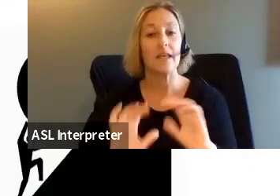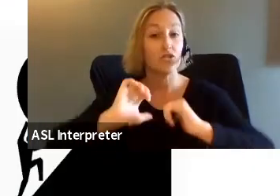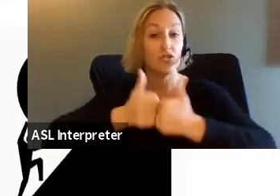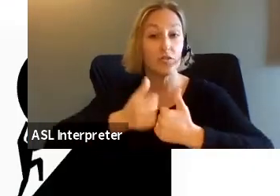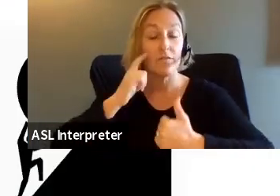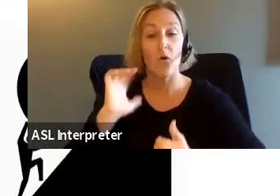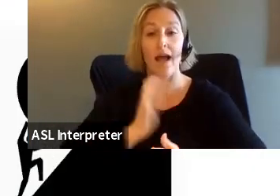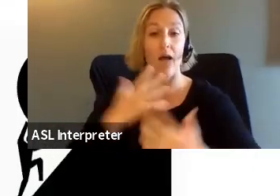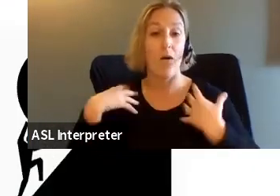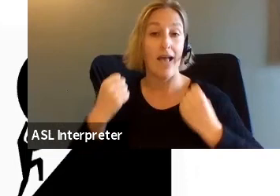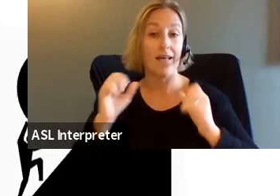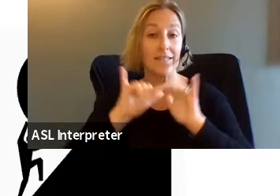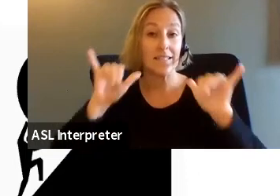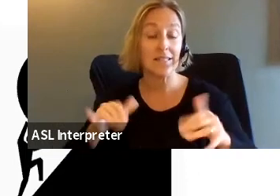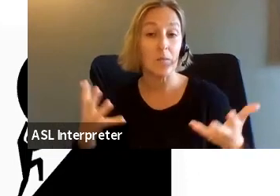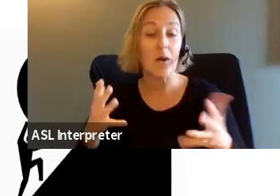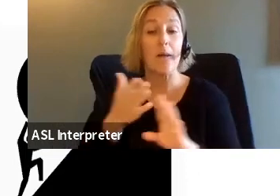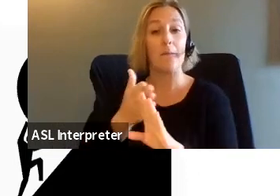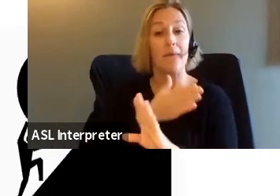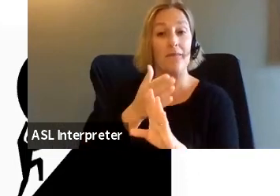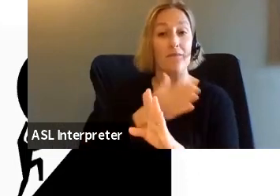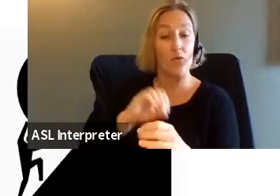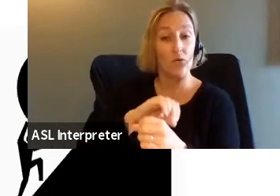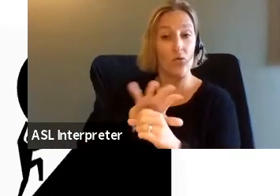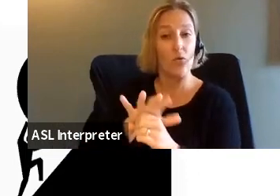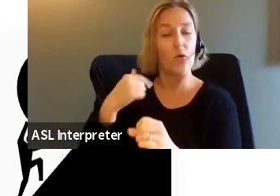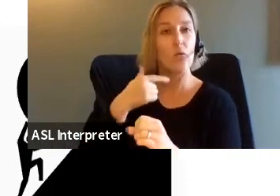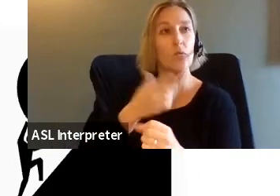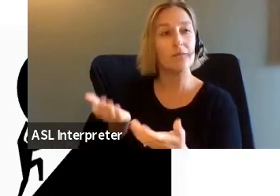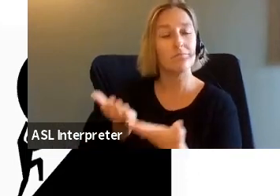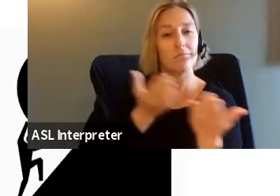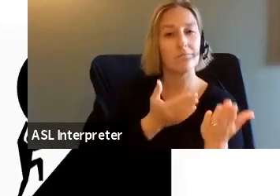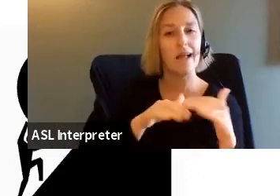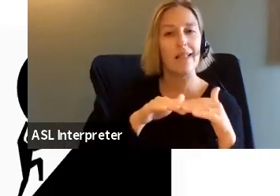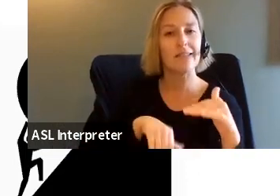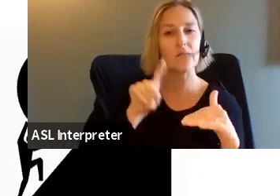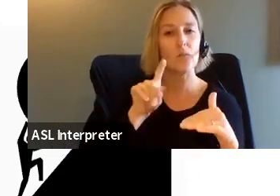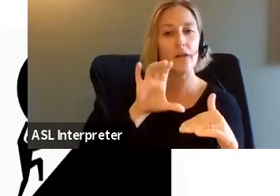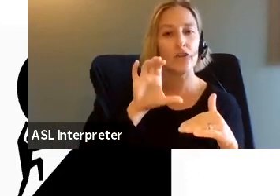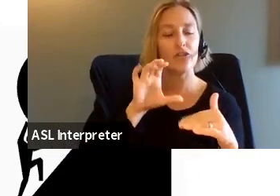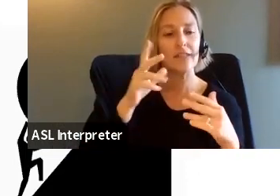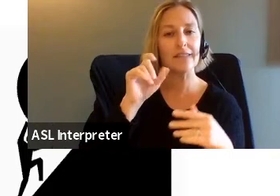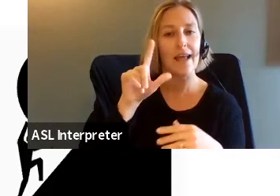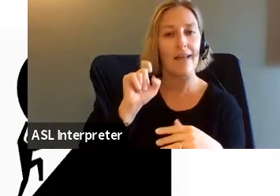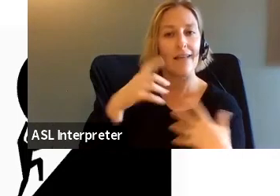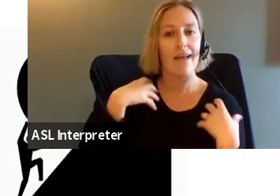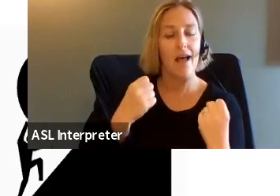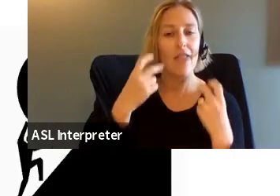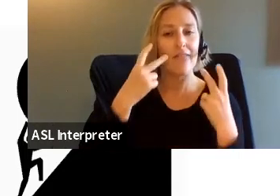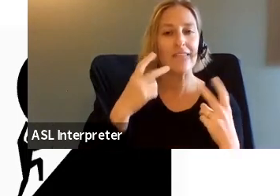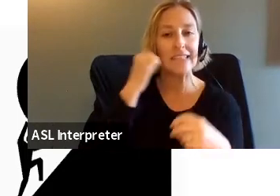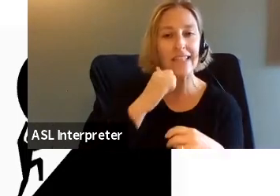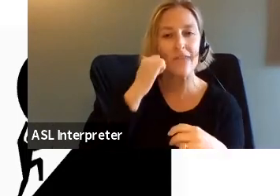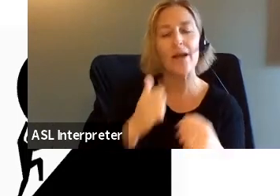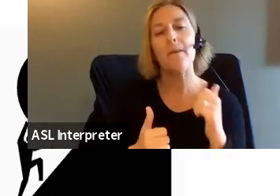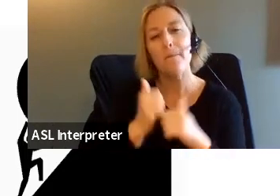health system was that pre-pandemic, we delivered about less than 100 telehealth visits per day, mostly under